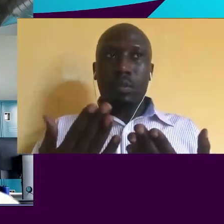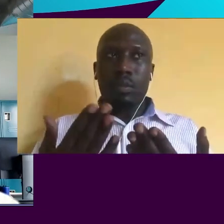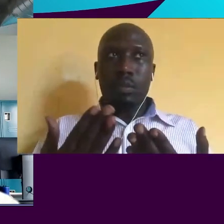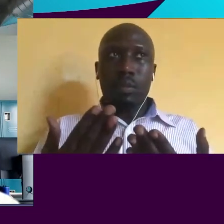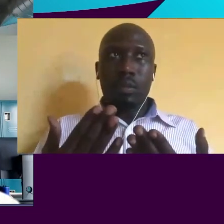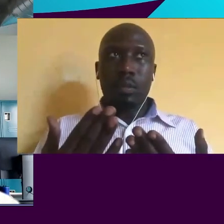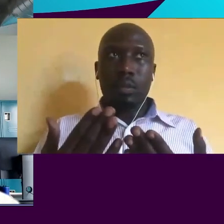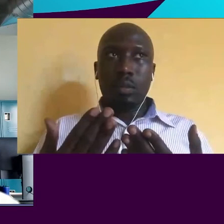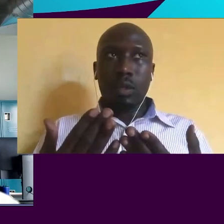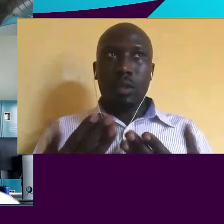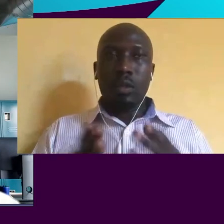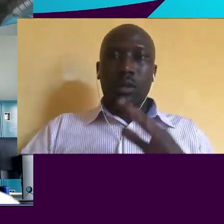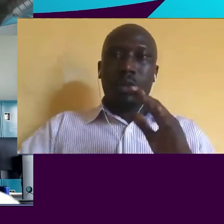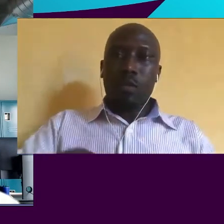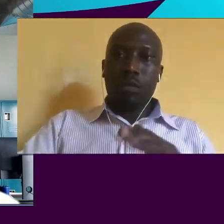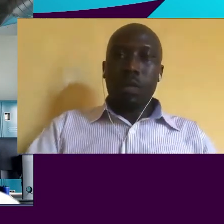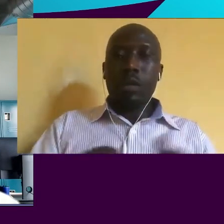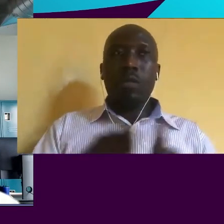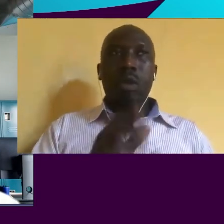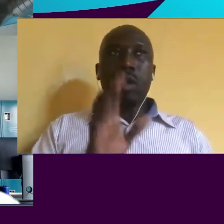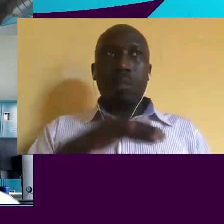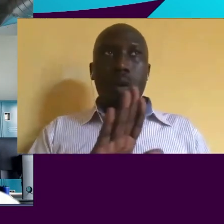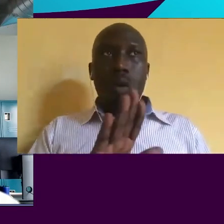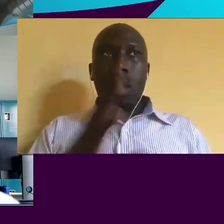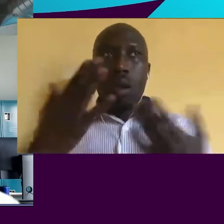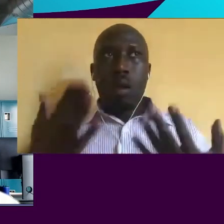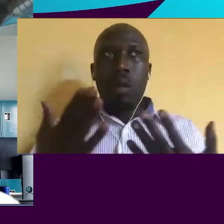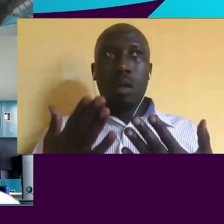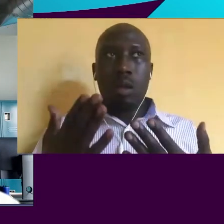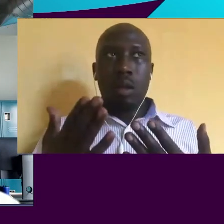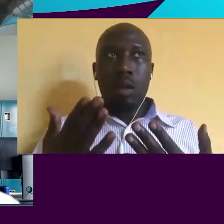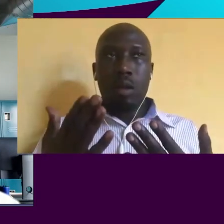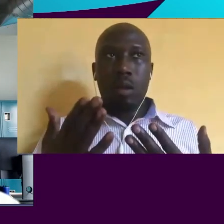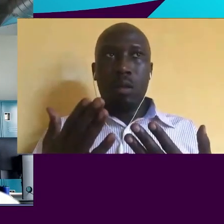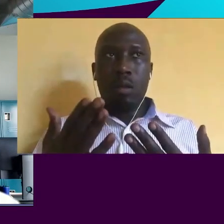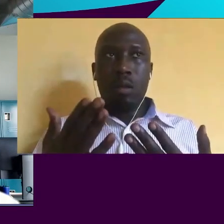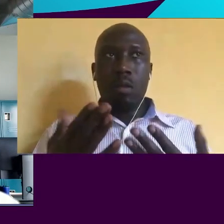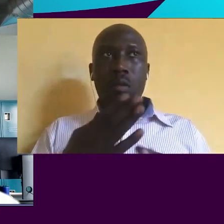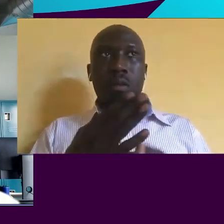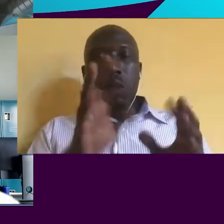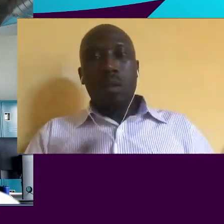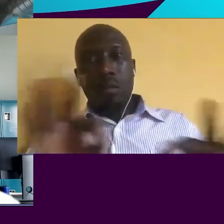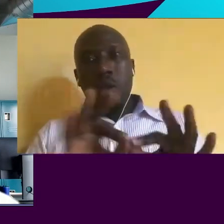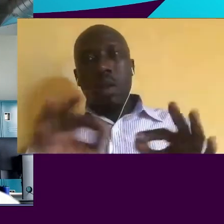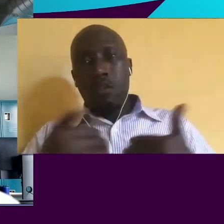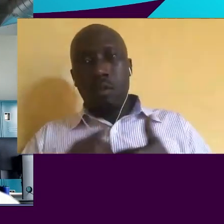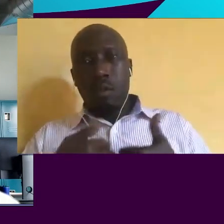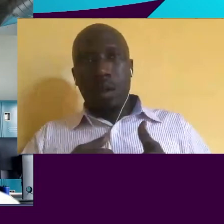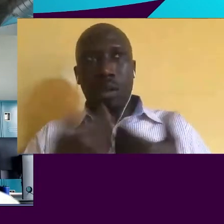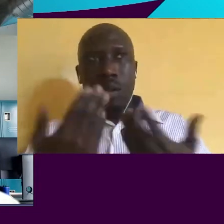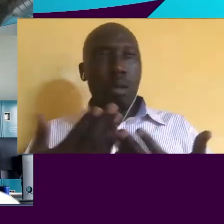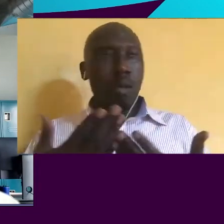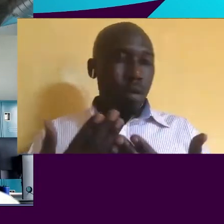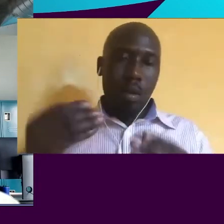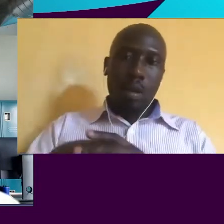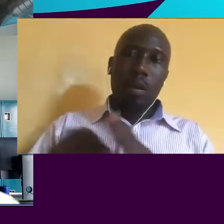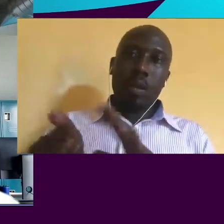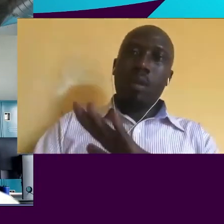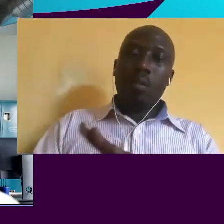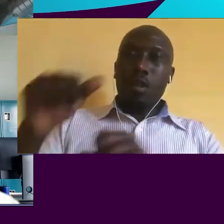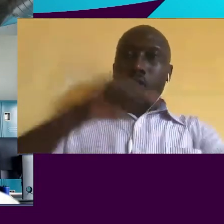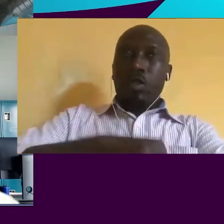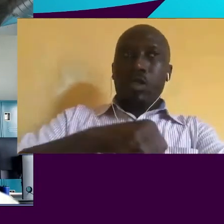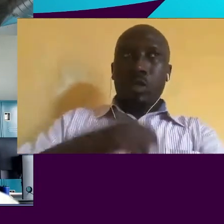football was very much a male domain. In primary school, where I went to primary